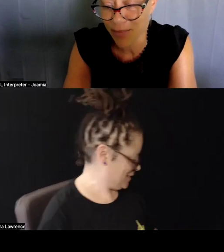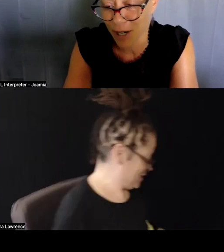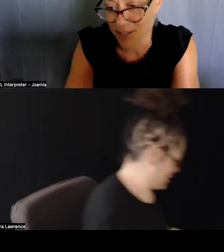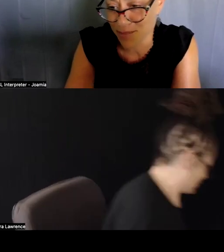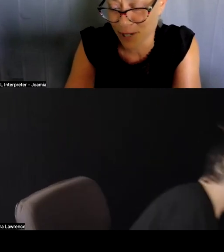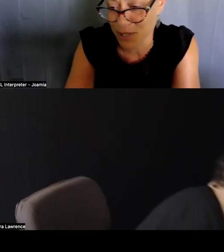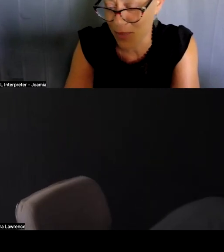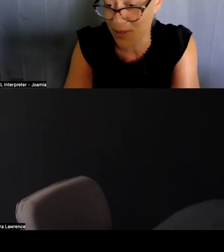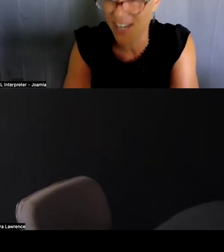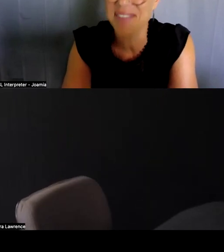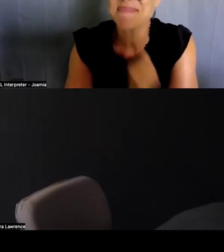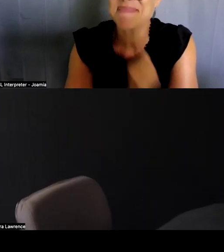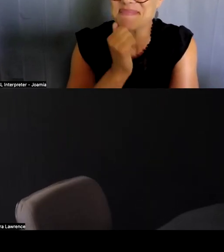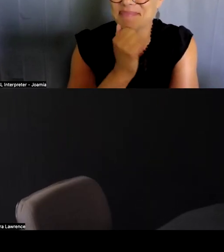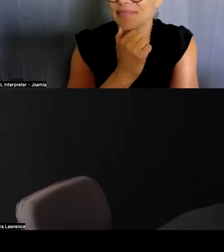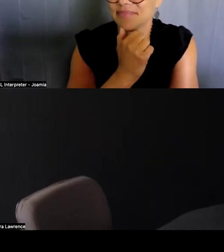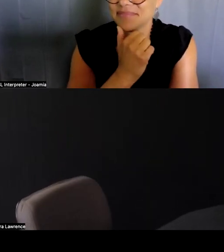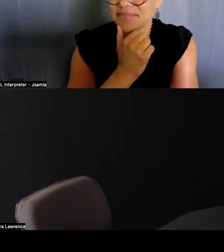favorite Barbies with me today.